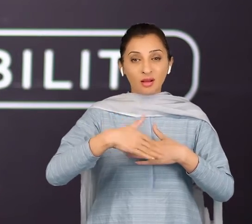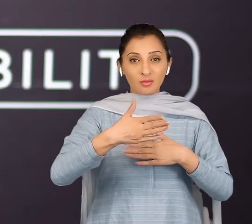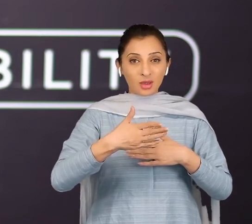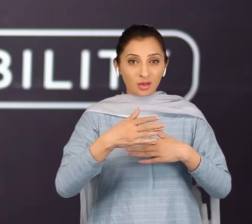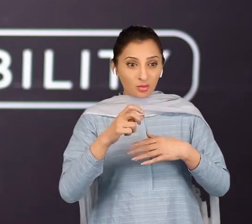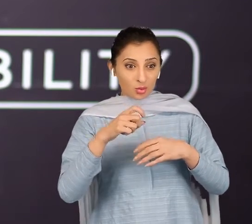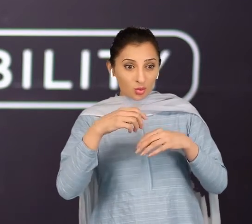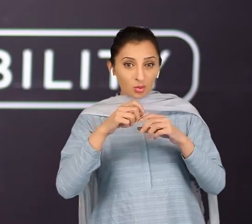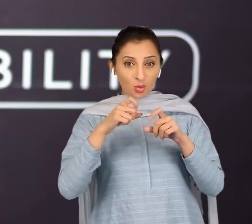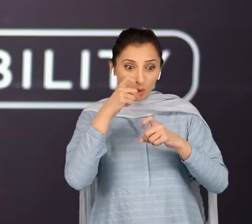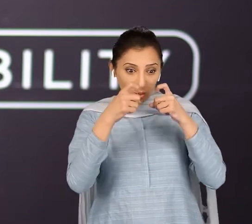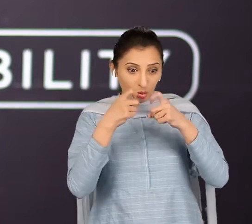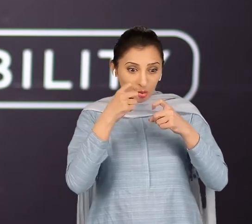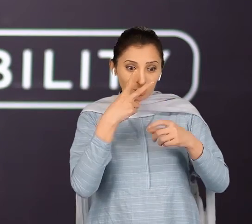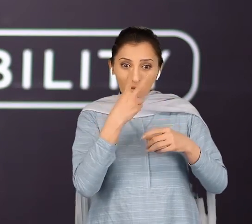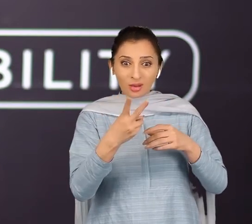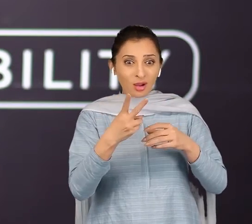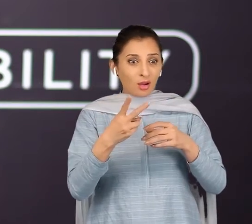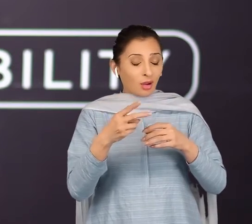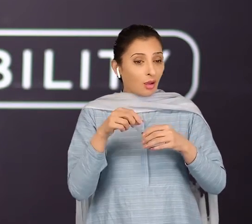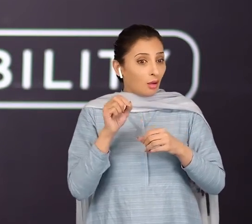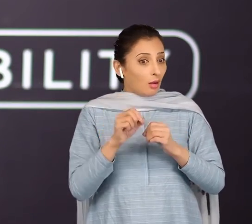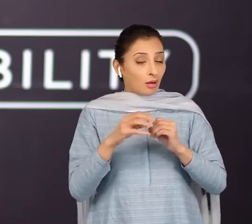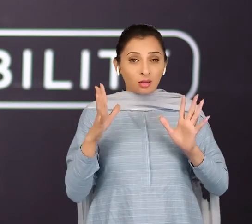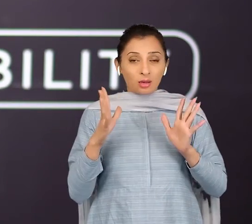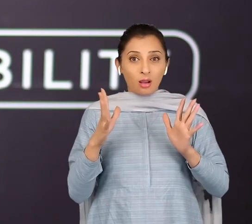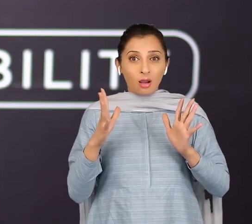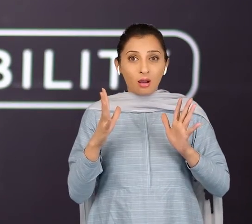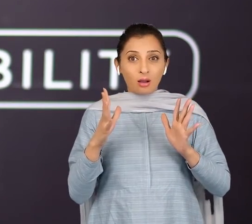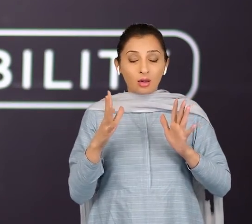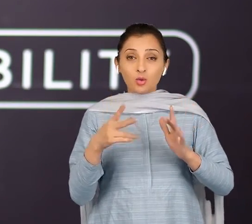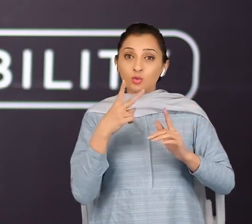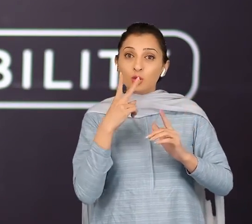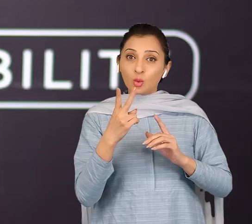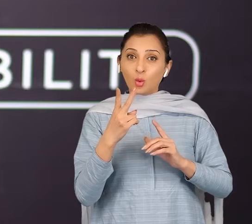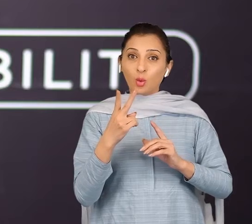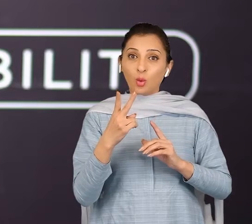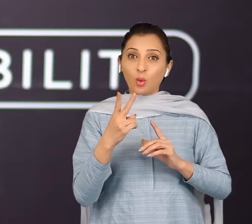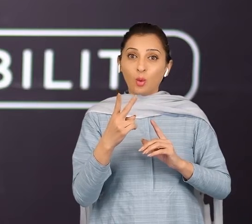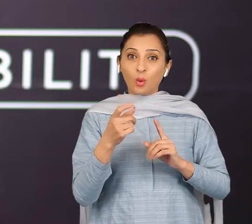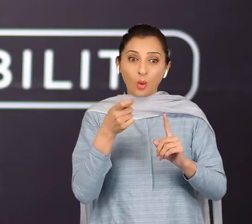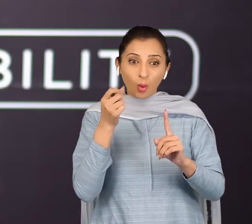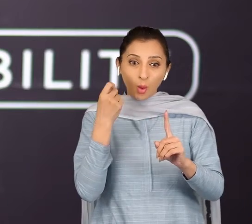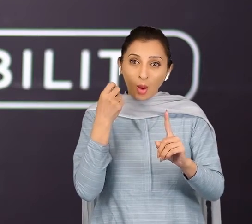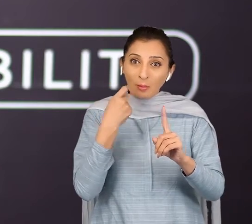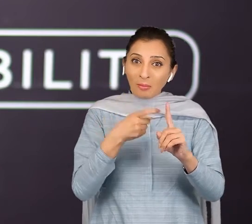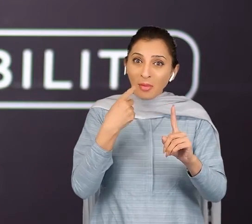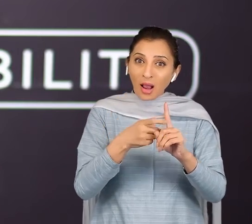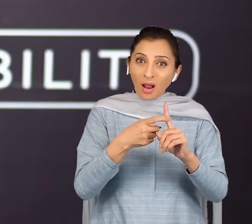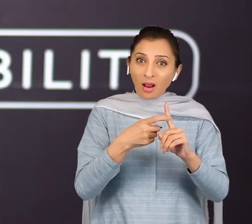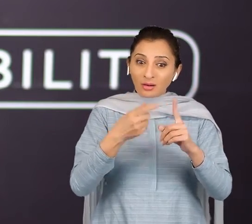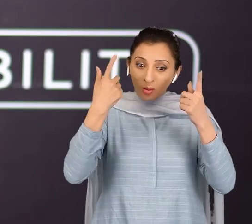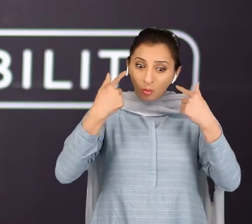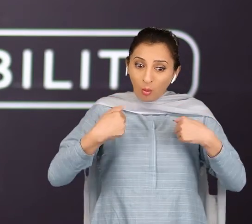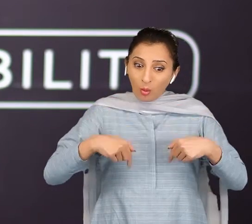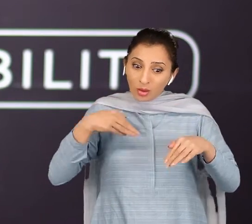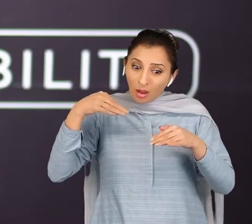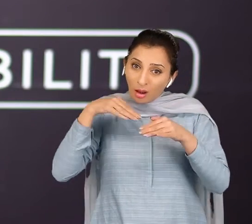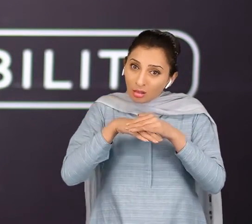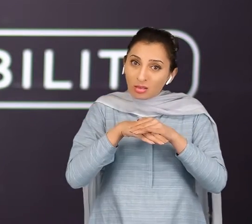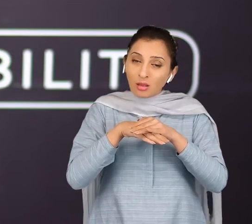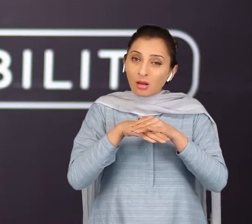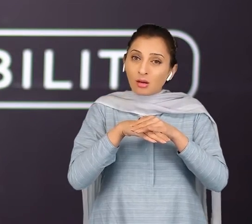we got her x-ray done, we found out something even more horrific. There were two, pieces of metal inside her